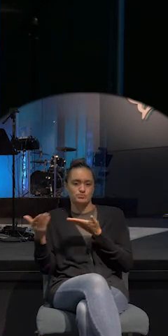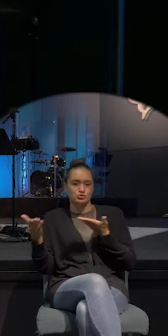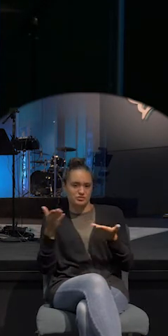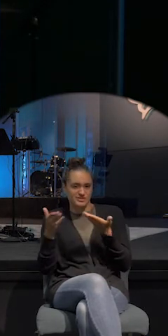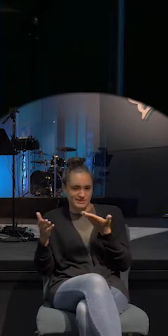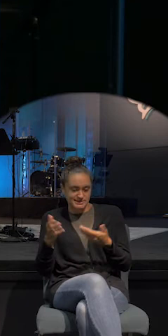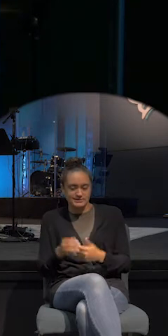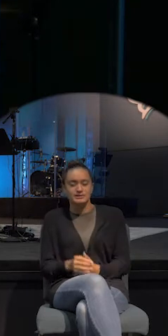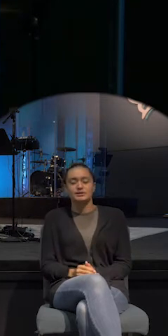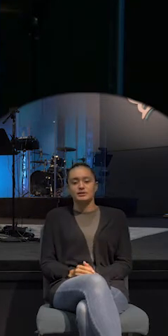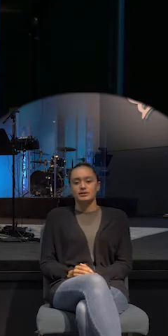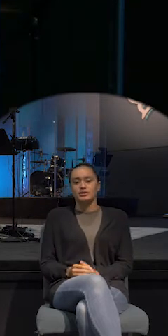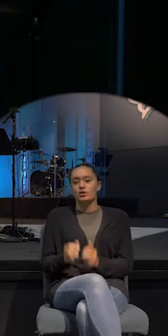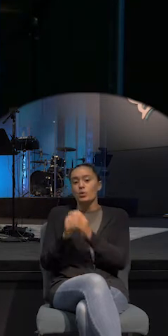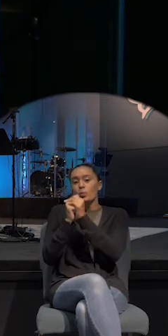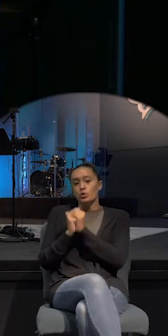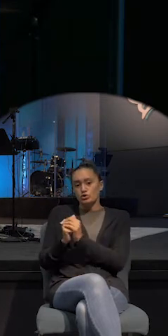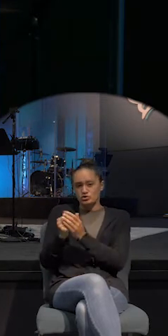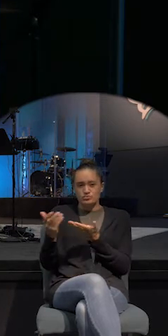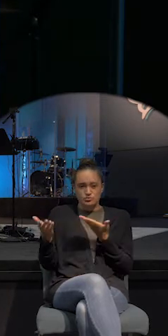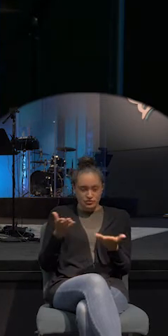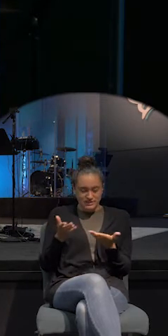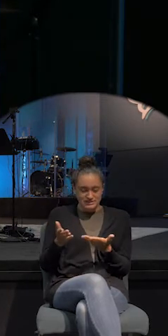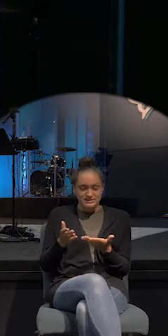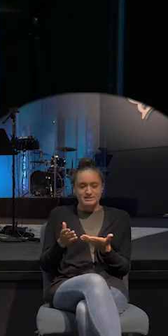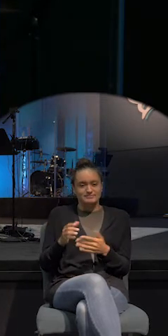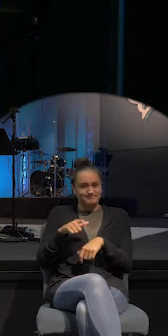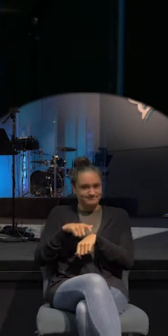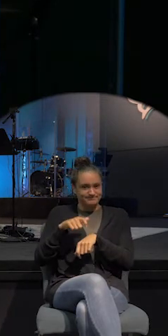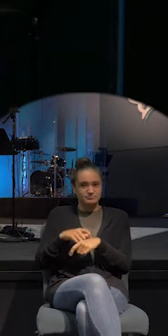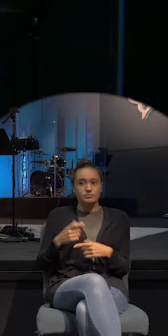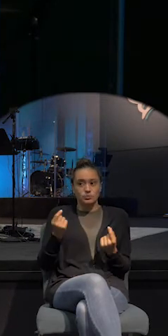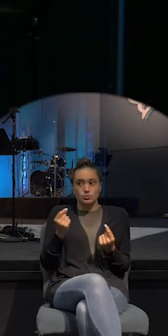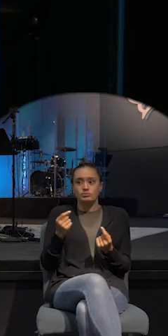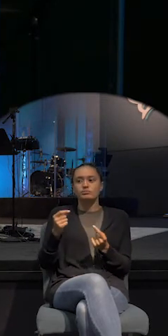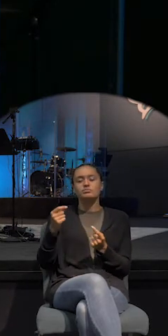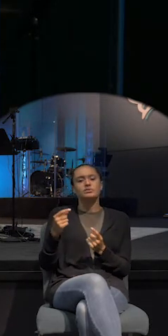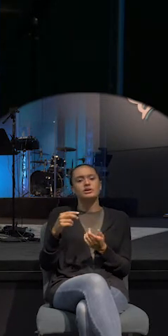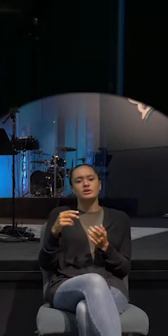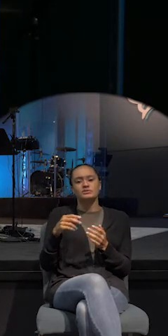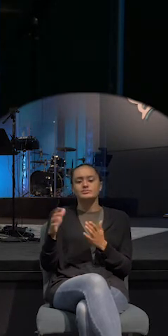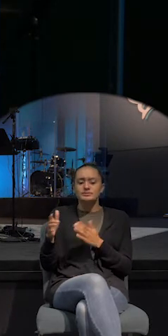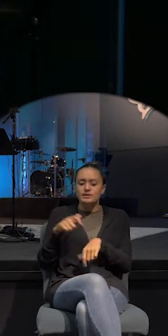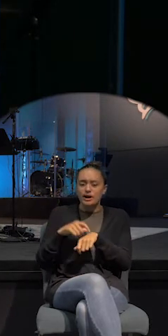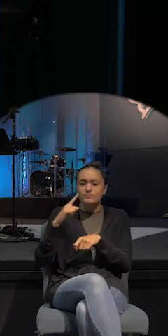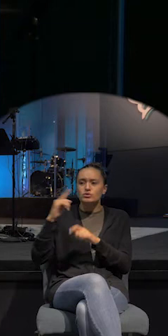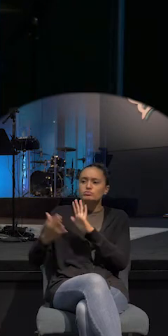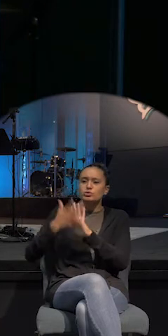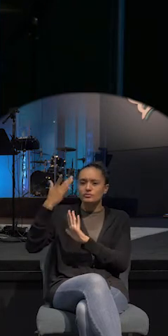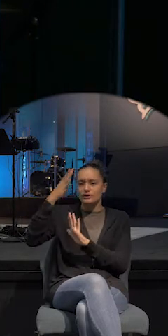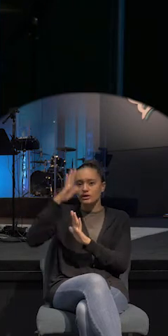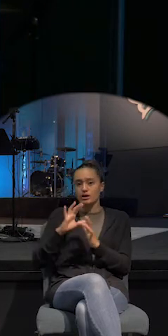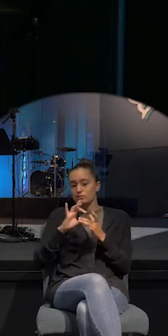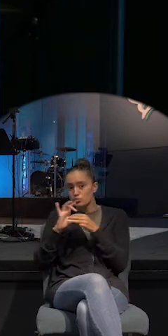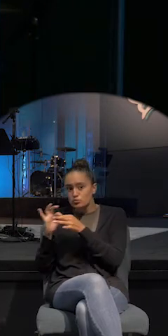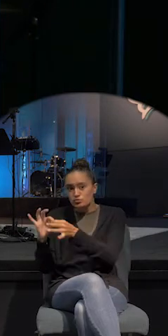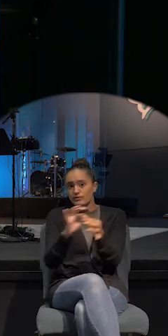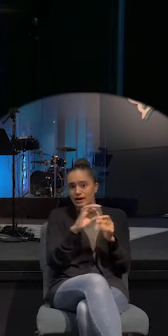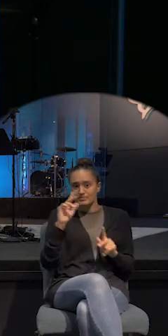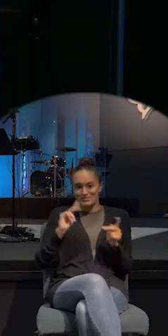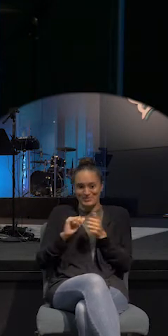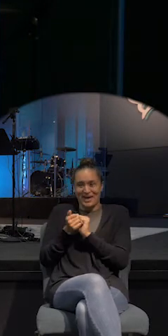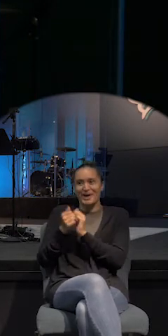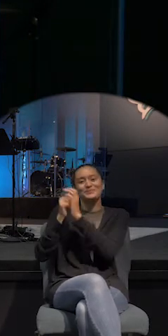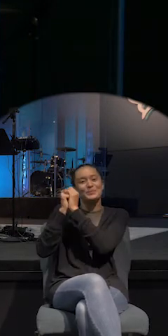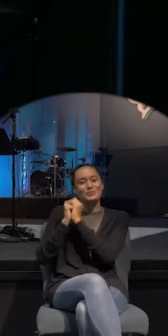services. Worship services are intended to glorify God and unify people in the worship of Him.